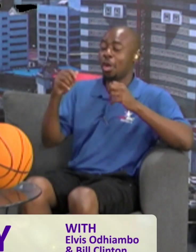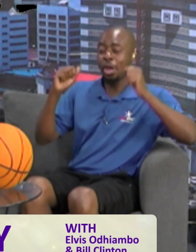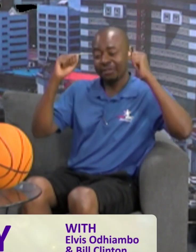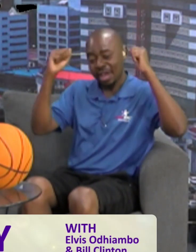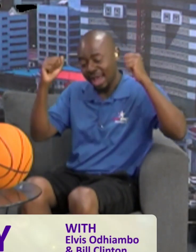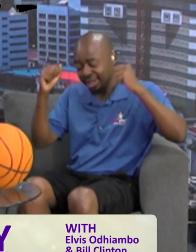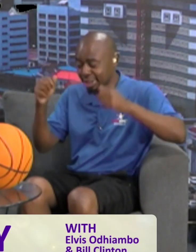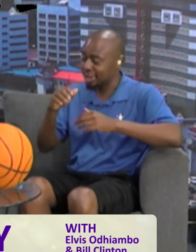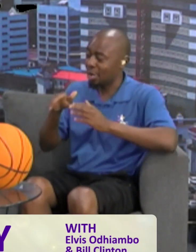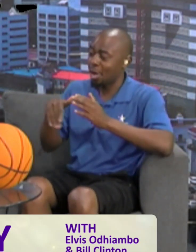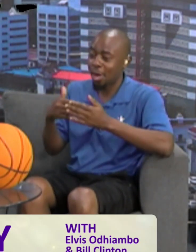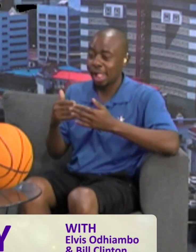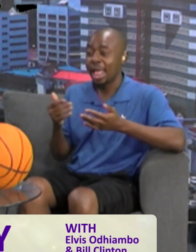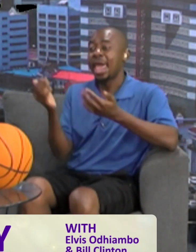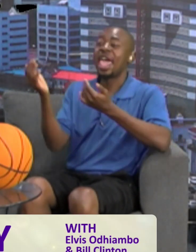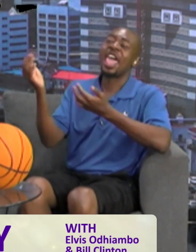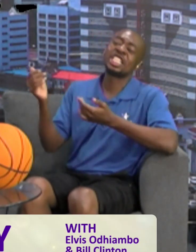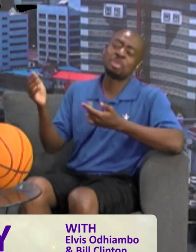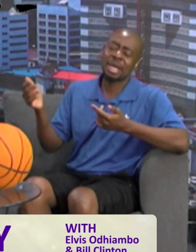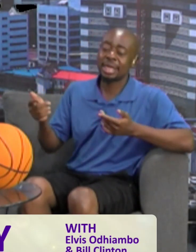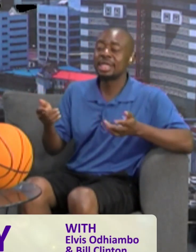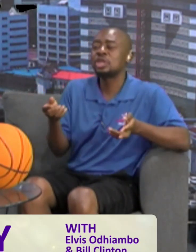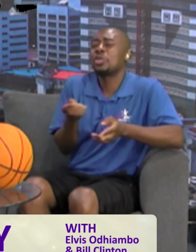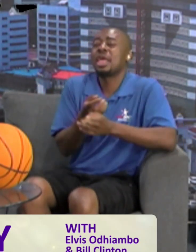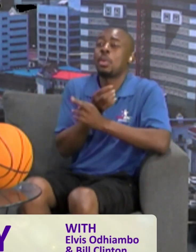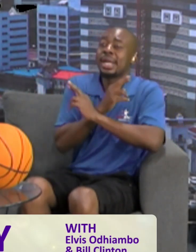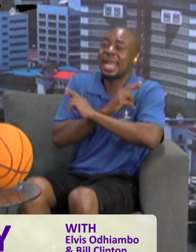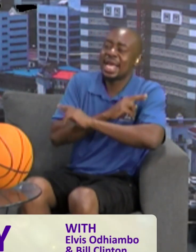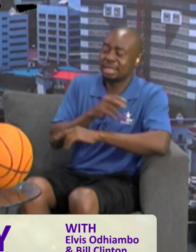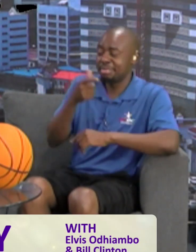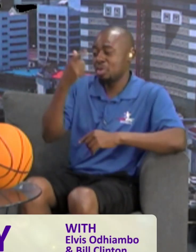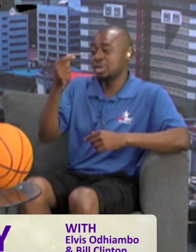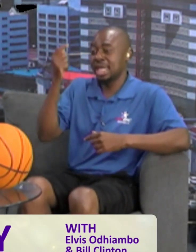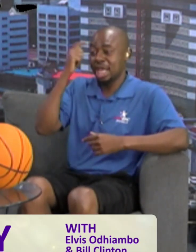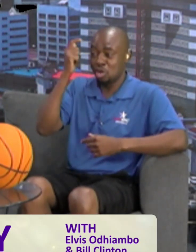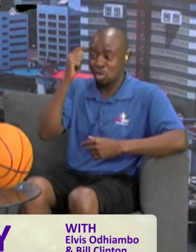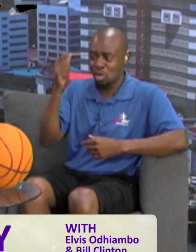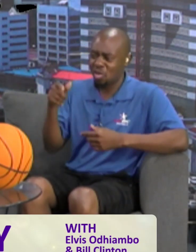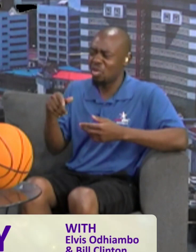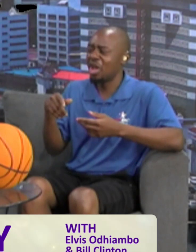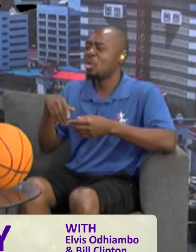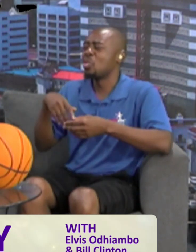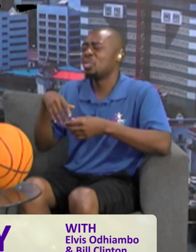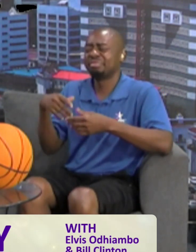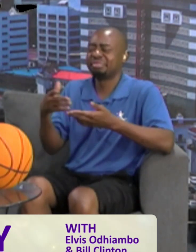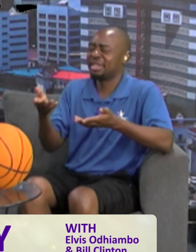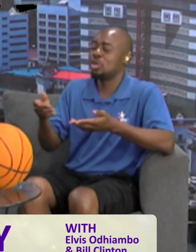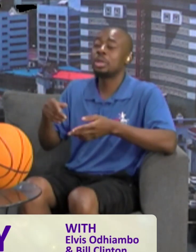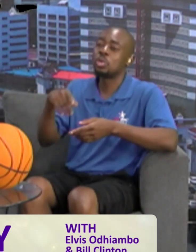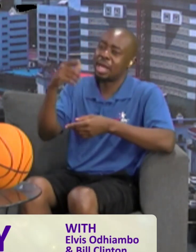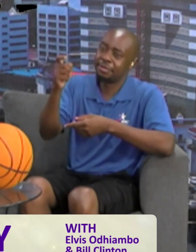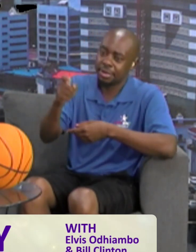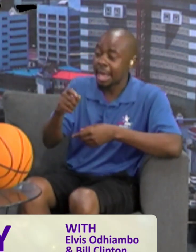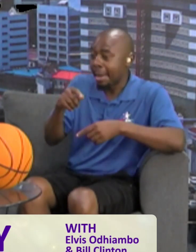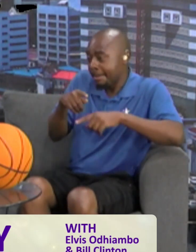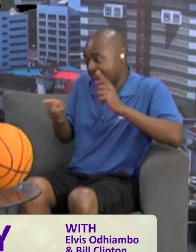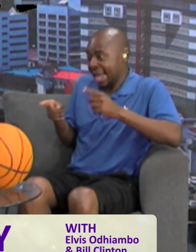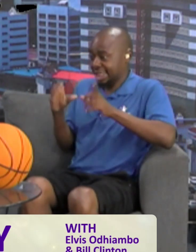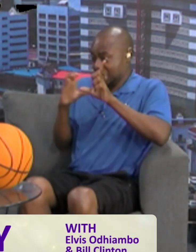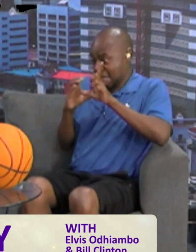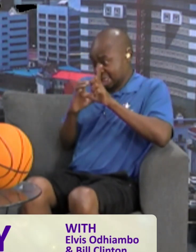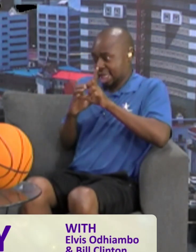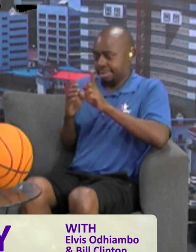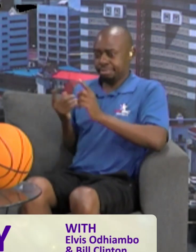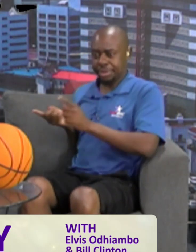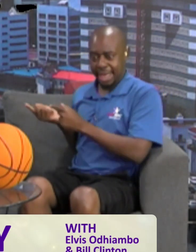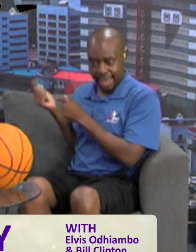that they expected, because everyone, including the fans, expected that knew that